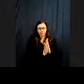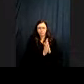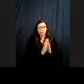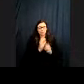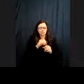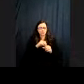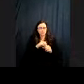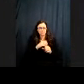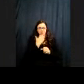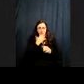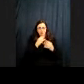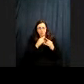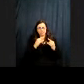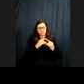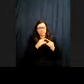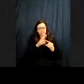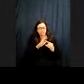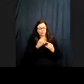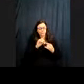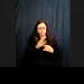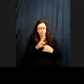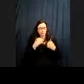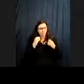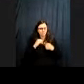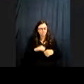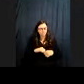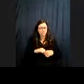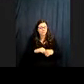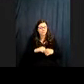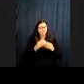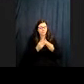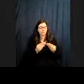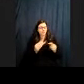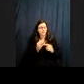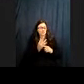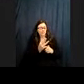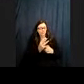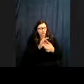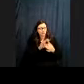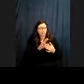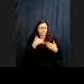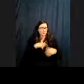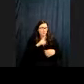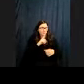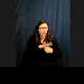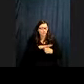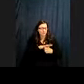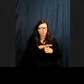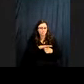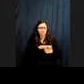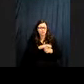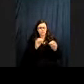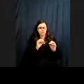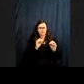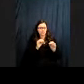Inside the hot tents of their robes, the melting candles of their bodies promise. There is nothing